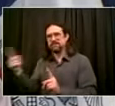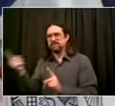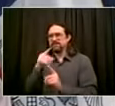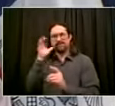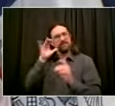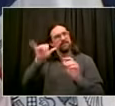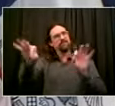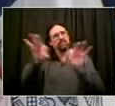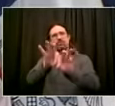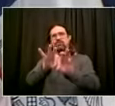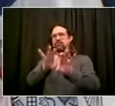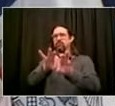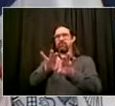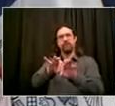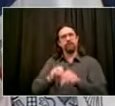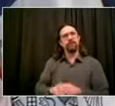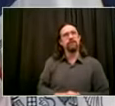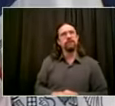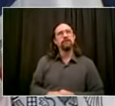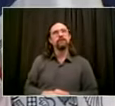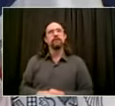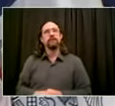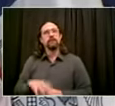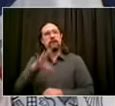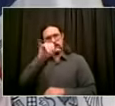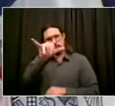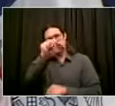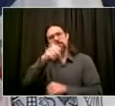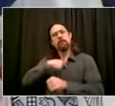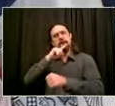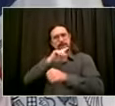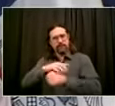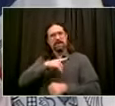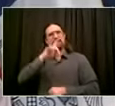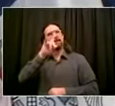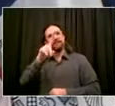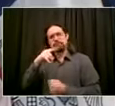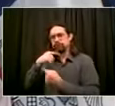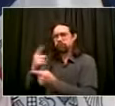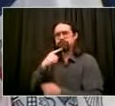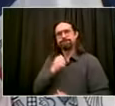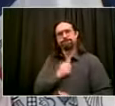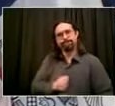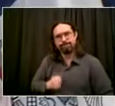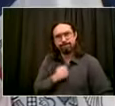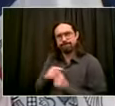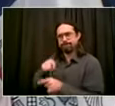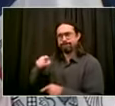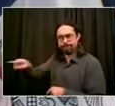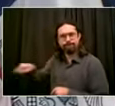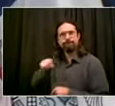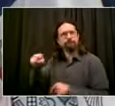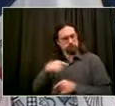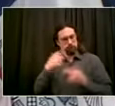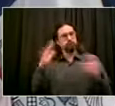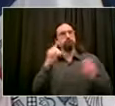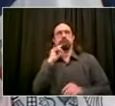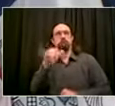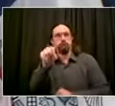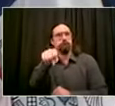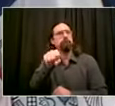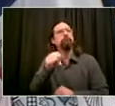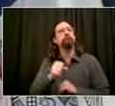to communicate with community leaders about how important it was to all work together. And I